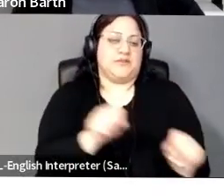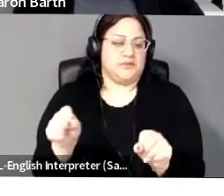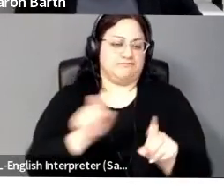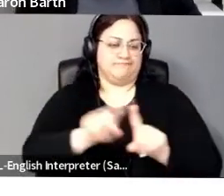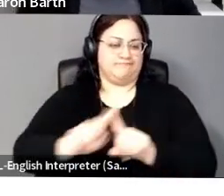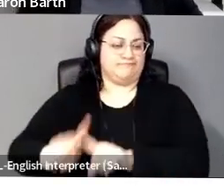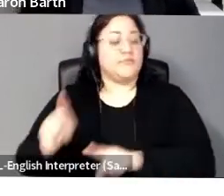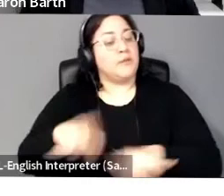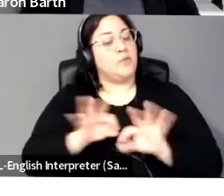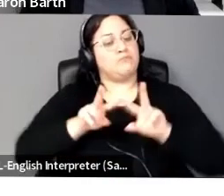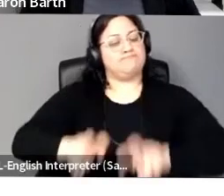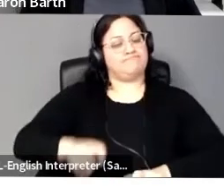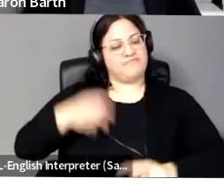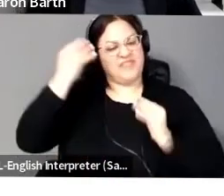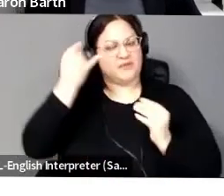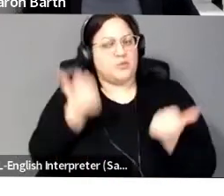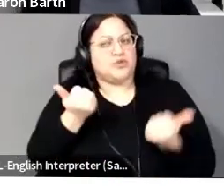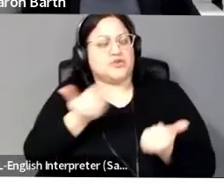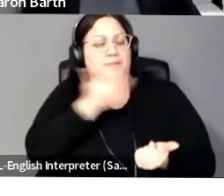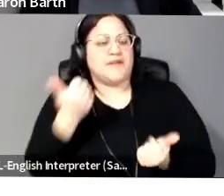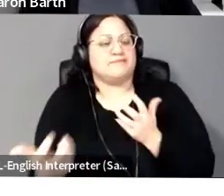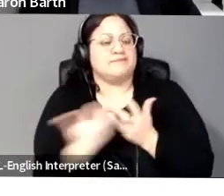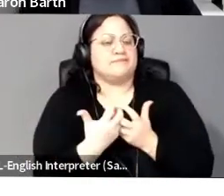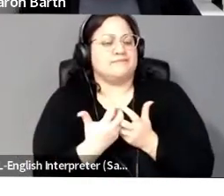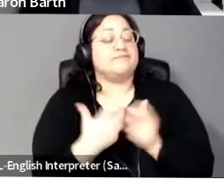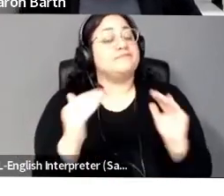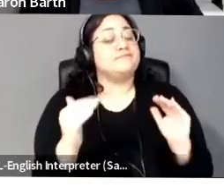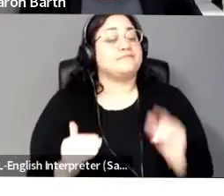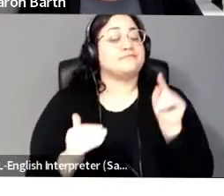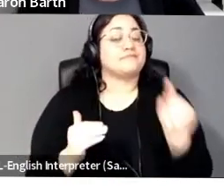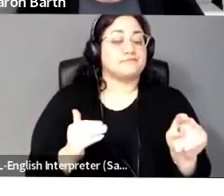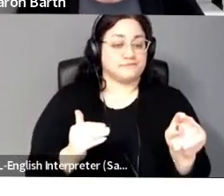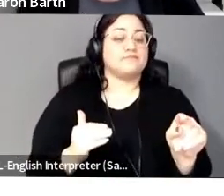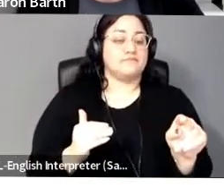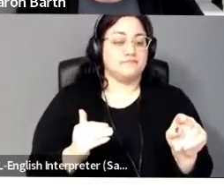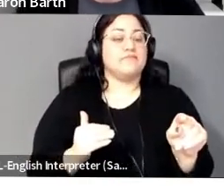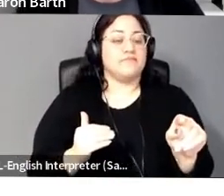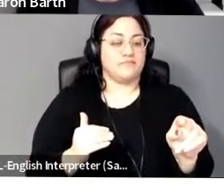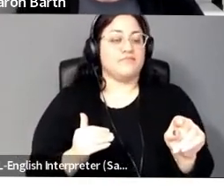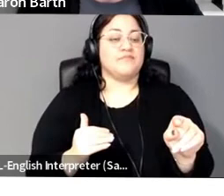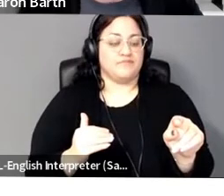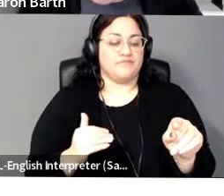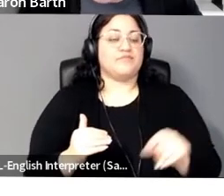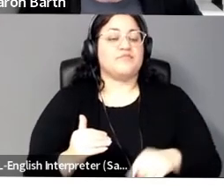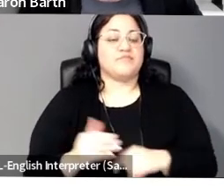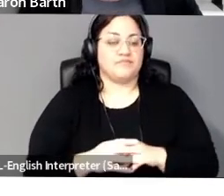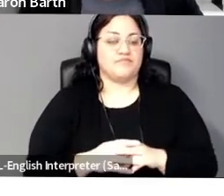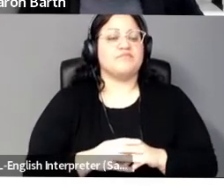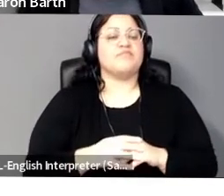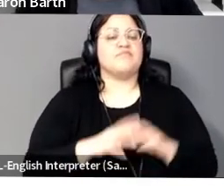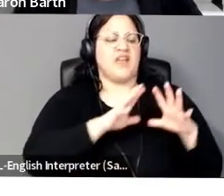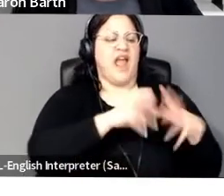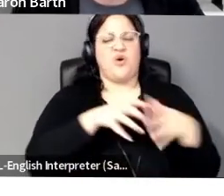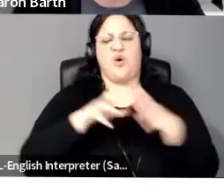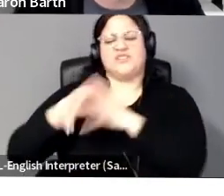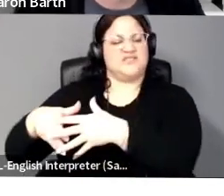representativeness. So that's simply basing our thinking on how a person, situation, or a thing fits into a category. So I